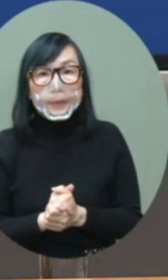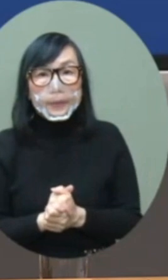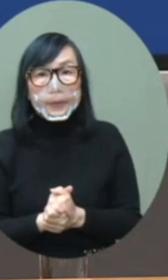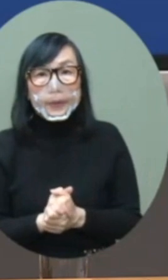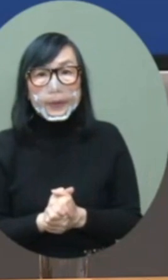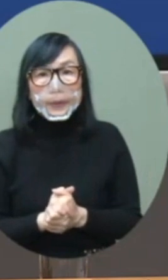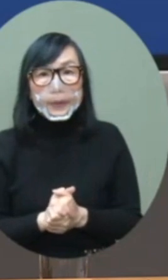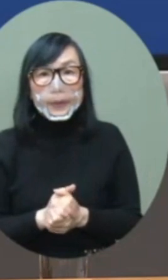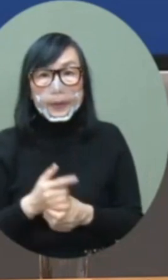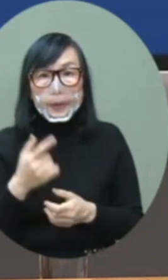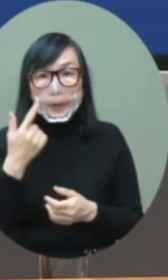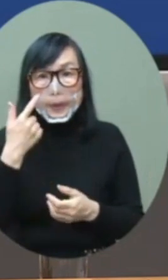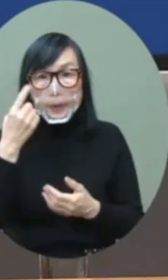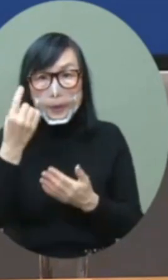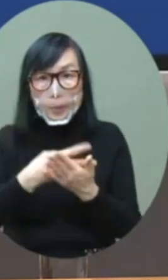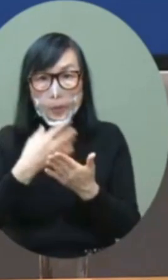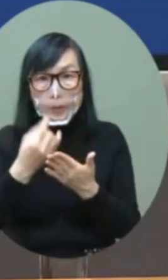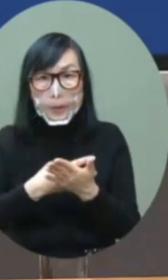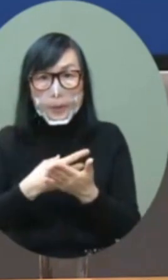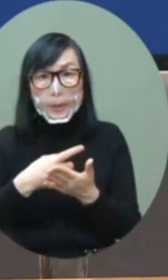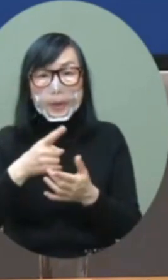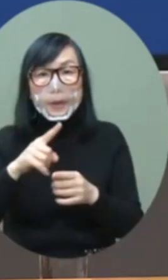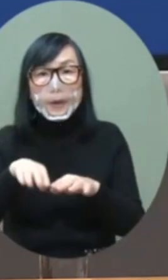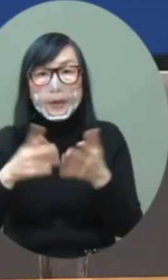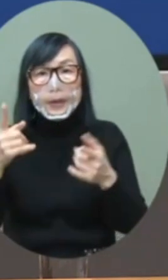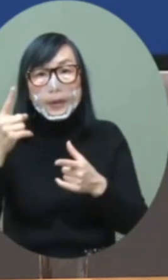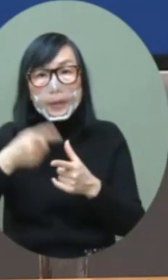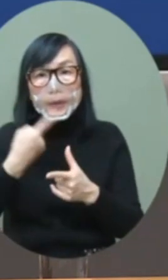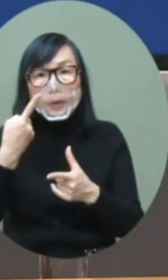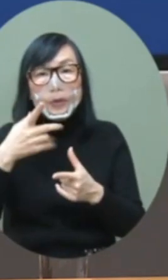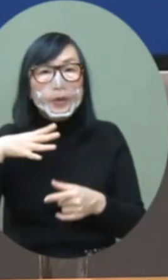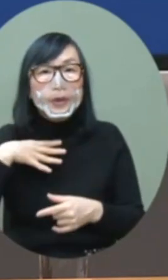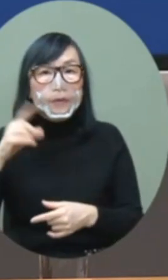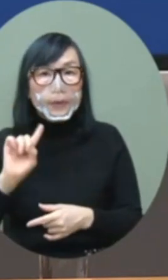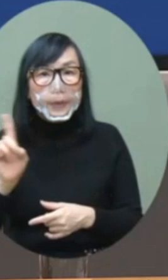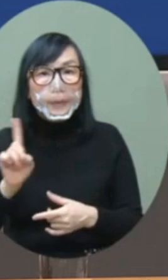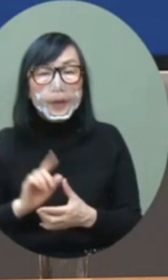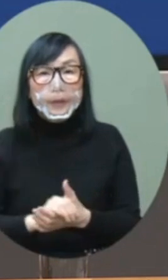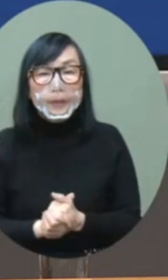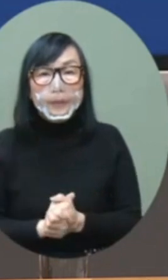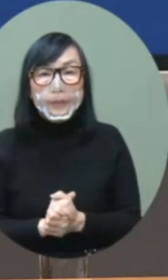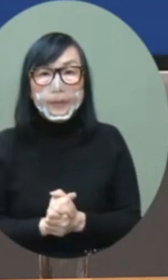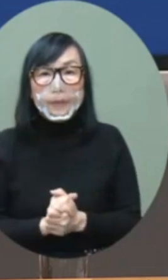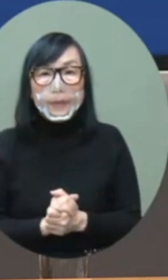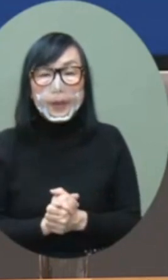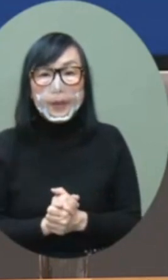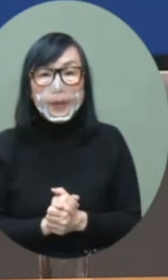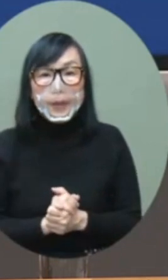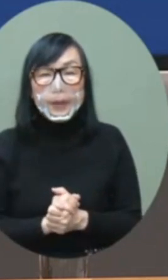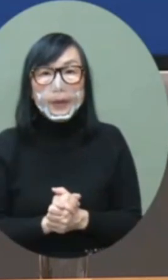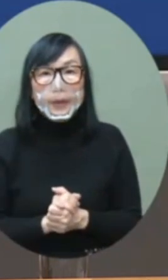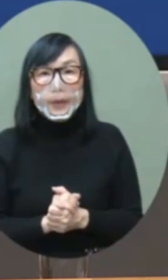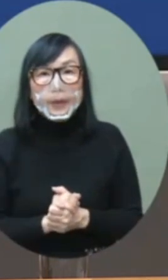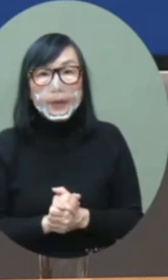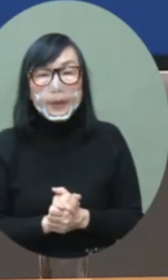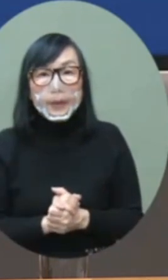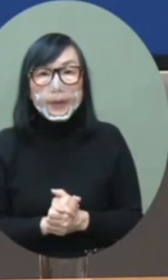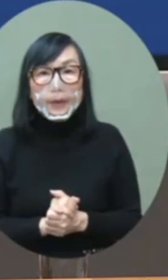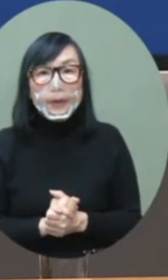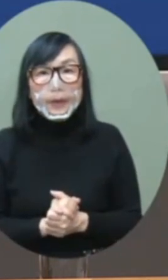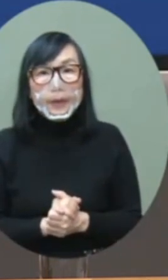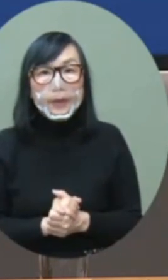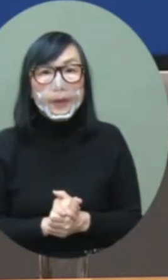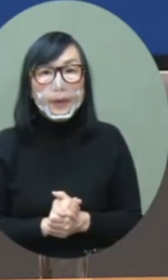I wouldn't readily accept that we are always lagging behind and not forward-looking. As the Secretary